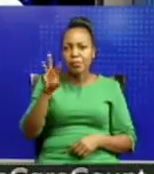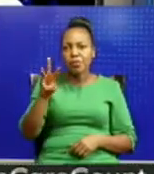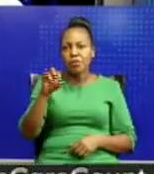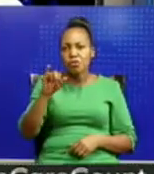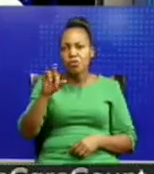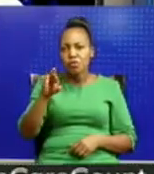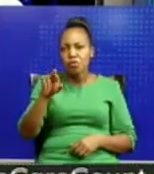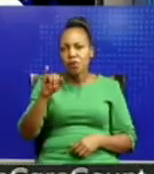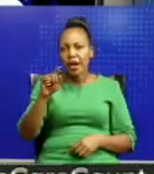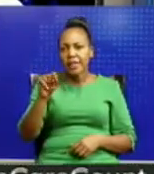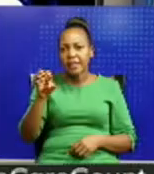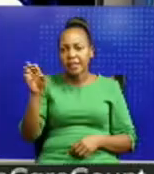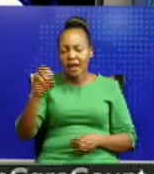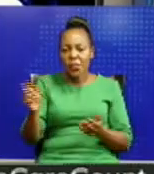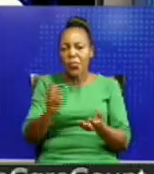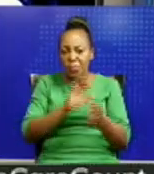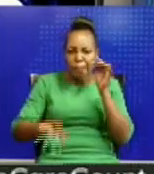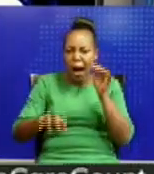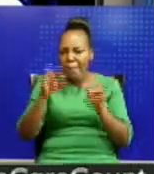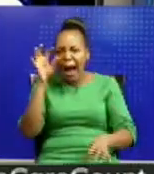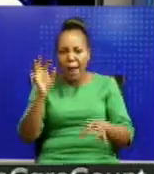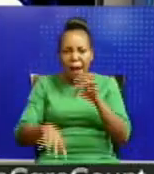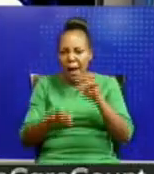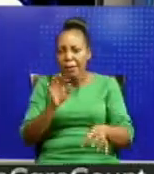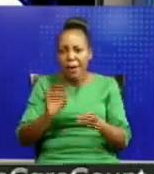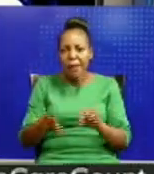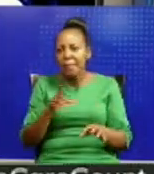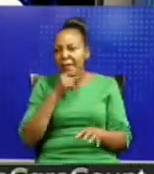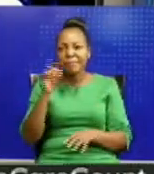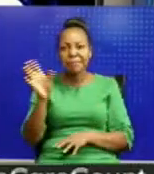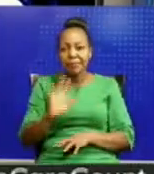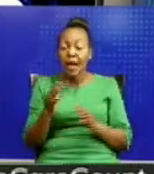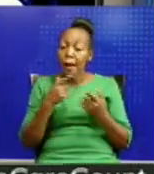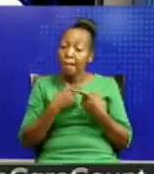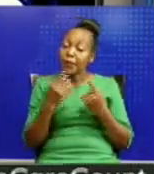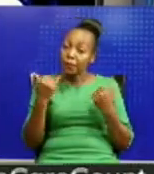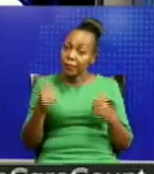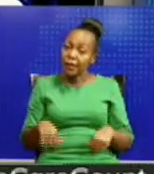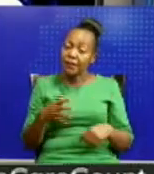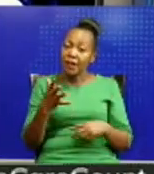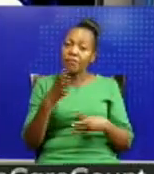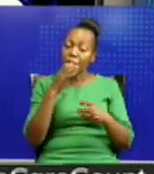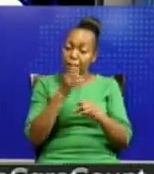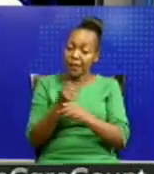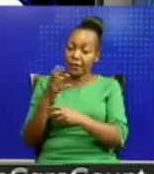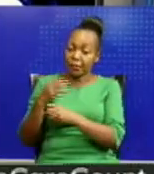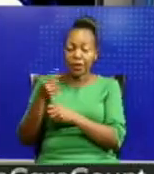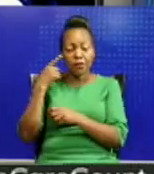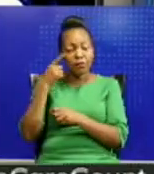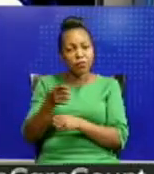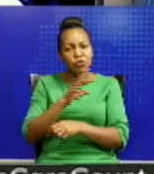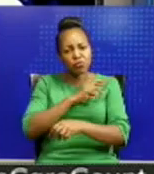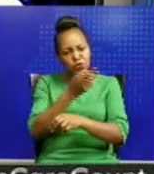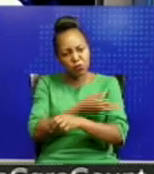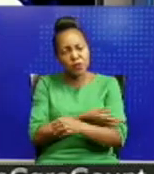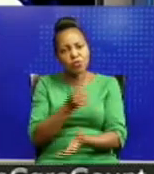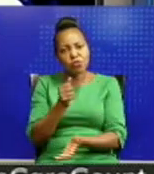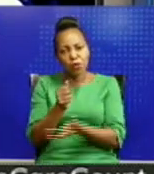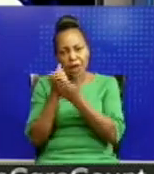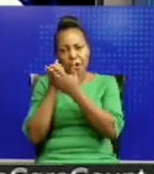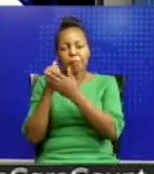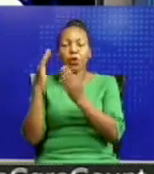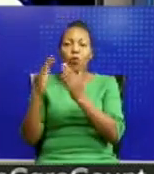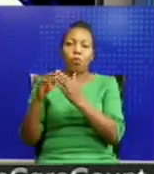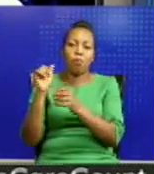budget should actually, there should be a budget for those resources that are going to assist in the unpaid care work. All